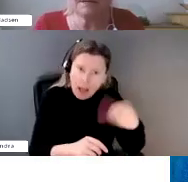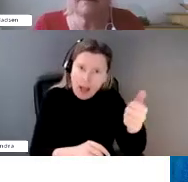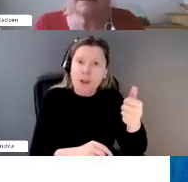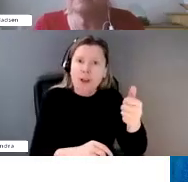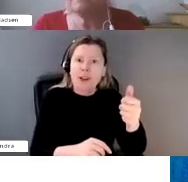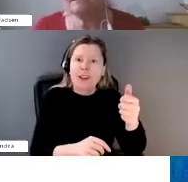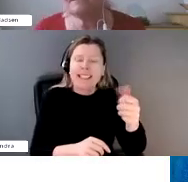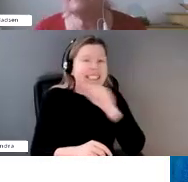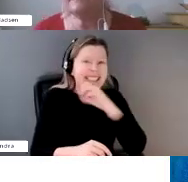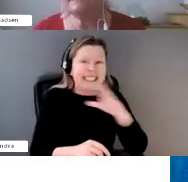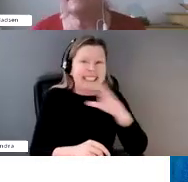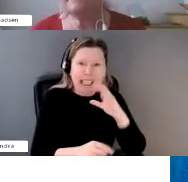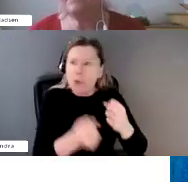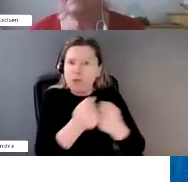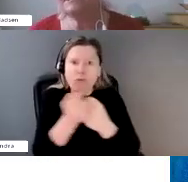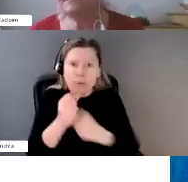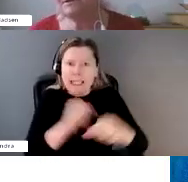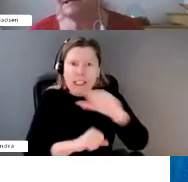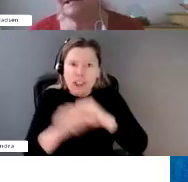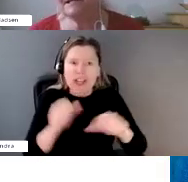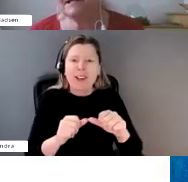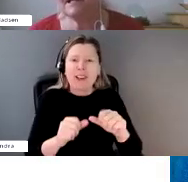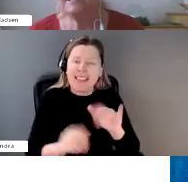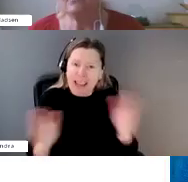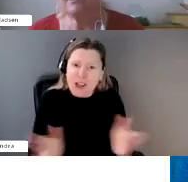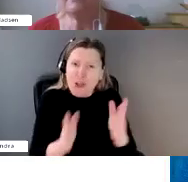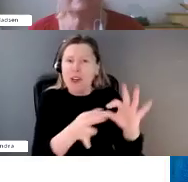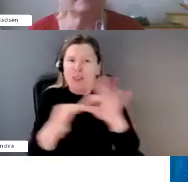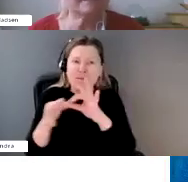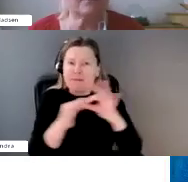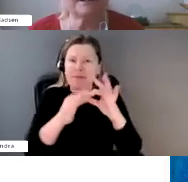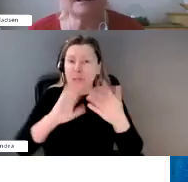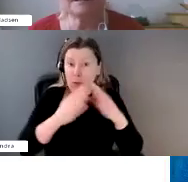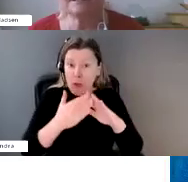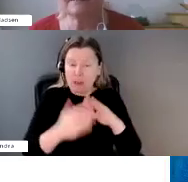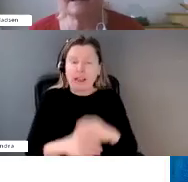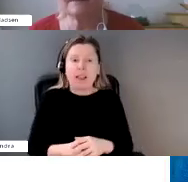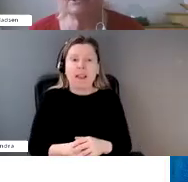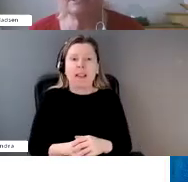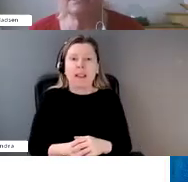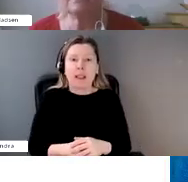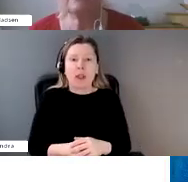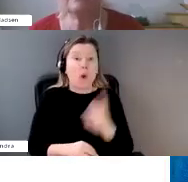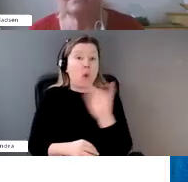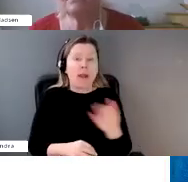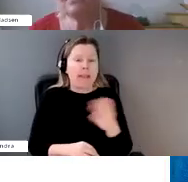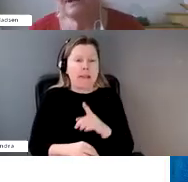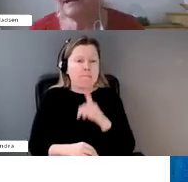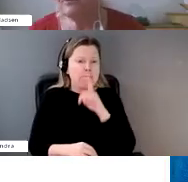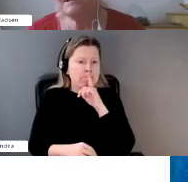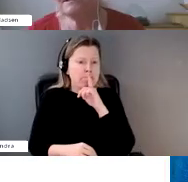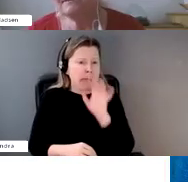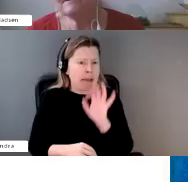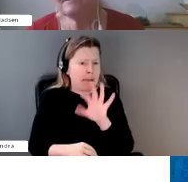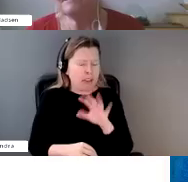problem solving, but it also built community. And one of the things that wasn't specifically mentioned was we had at